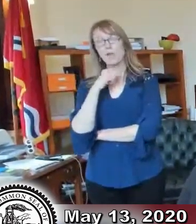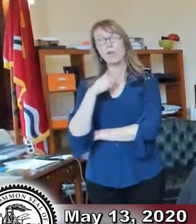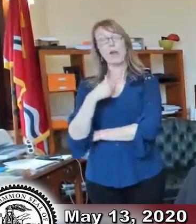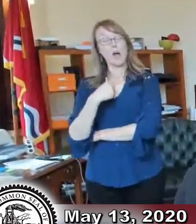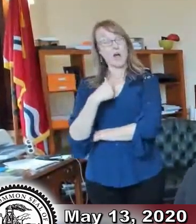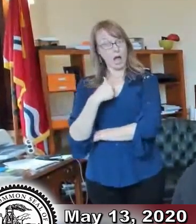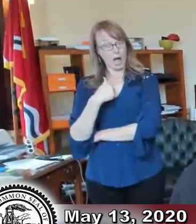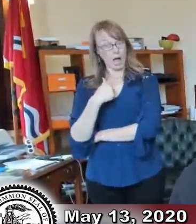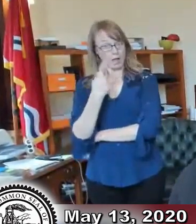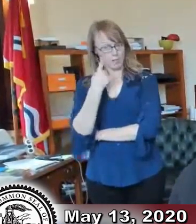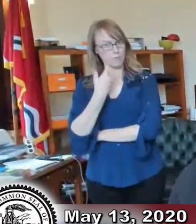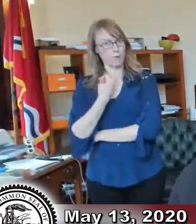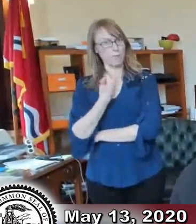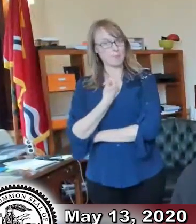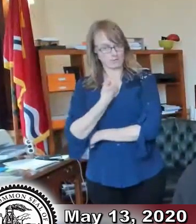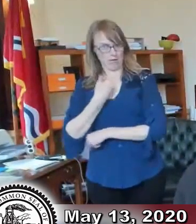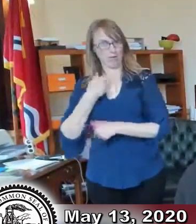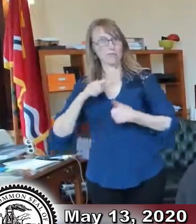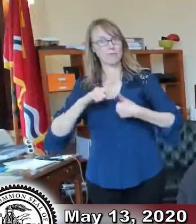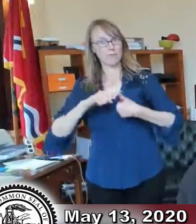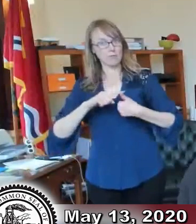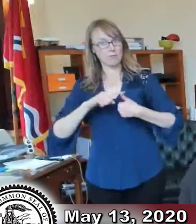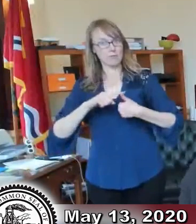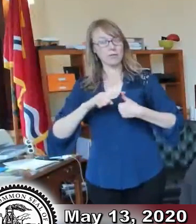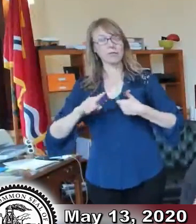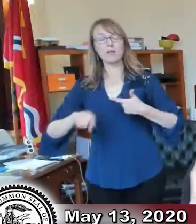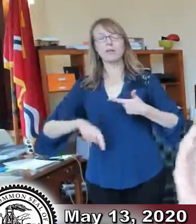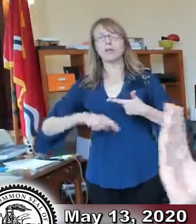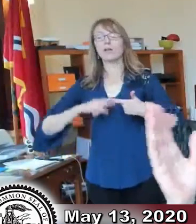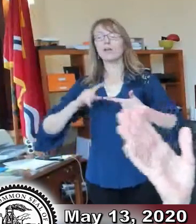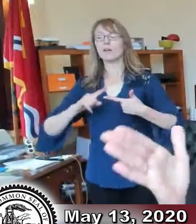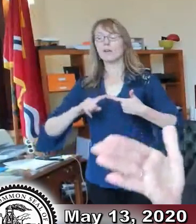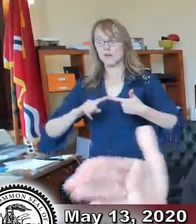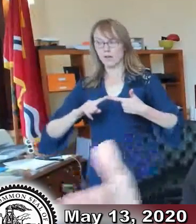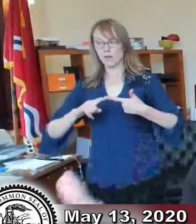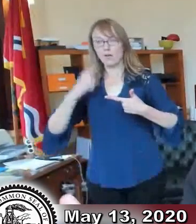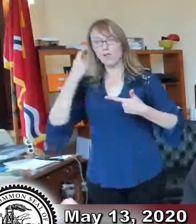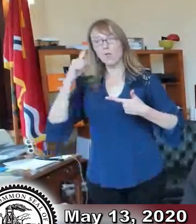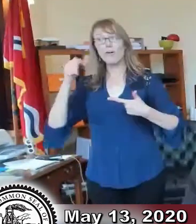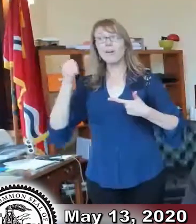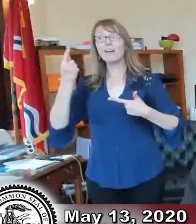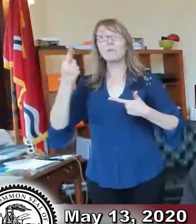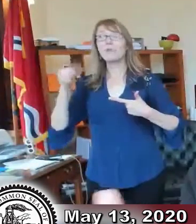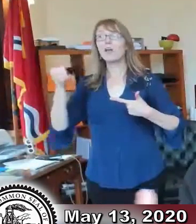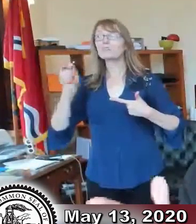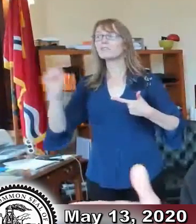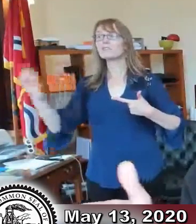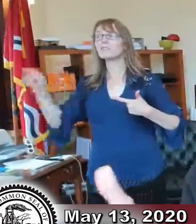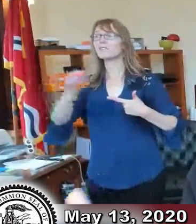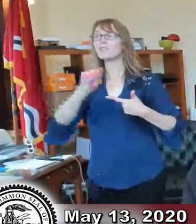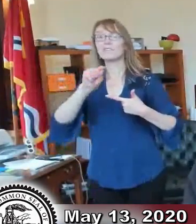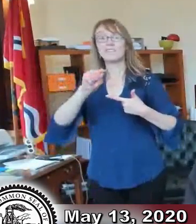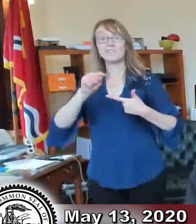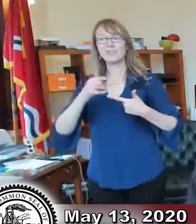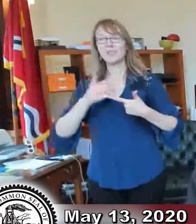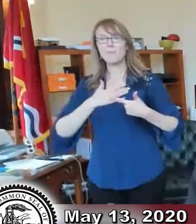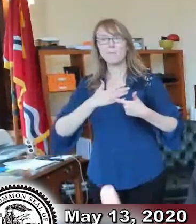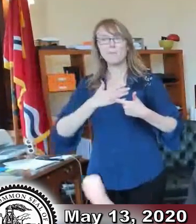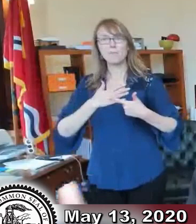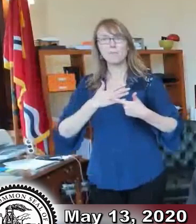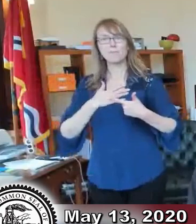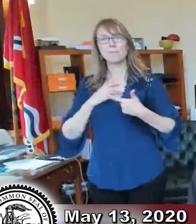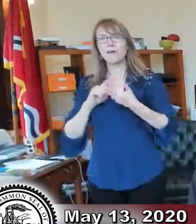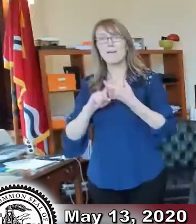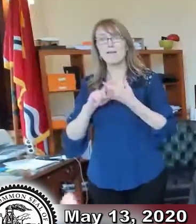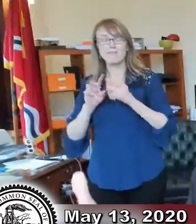a mask for myself because I don't want to get sick. But I'm also wearing a mask for anybody who I'm around. So that's my family,